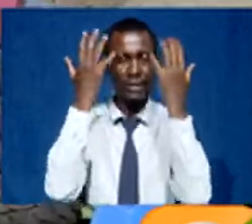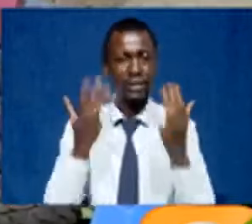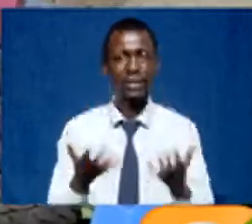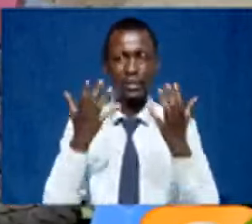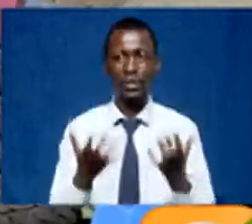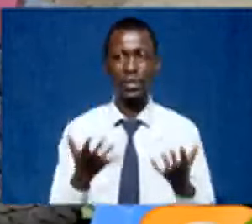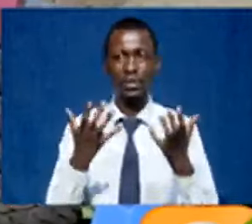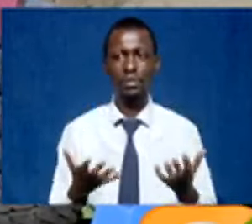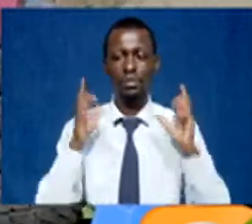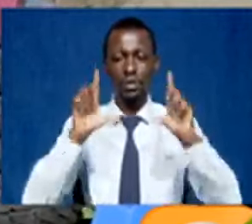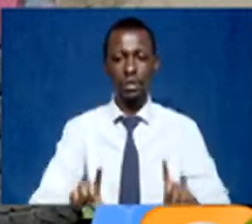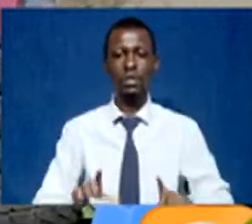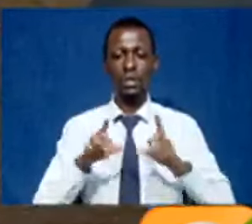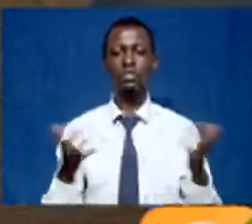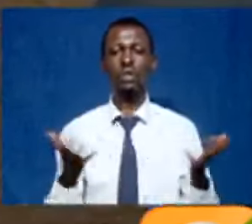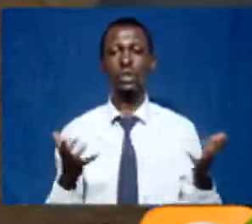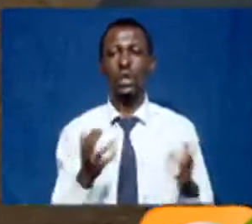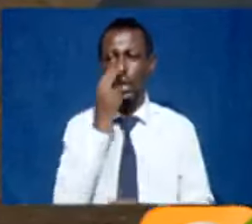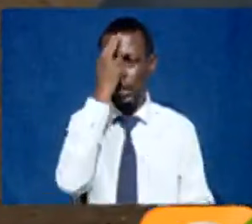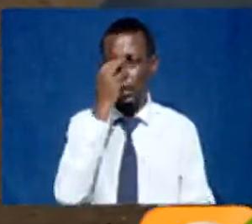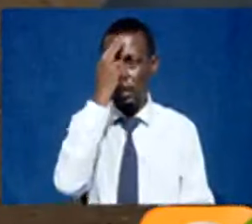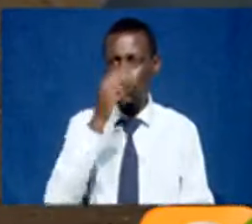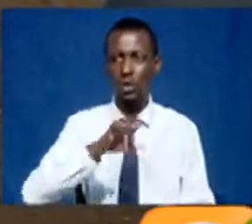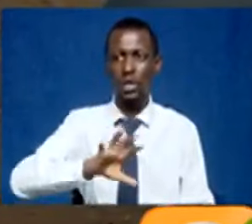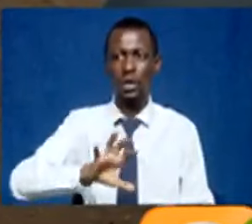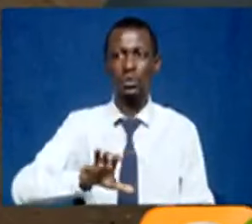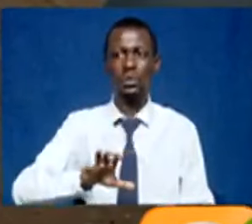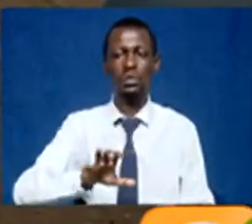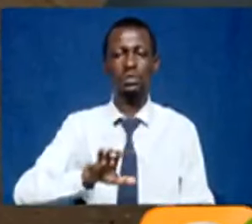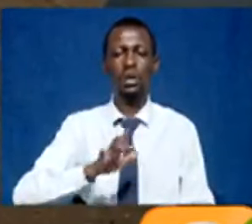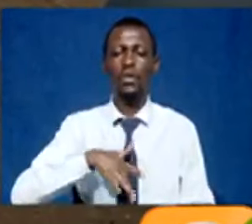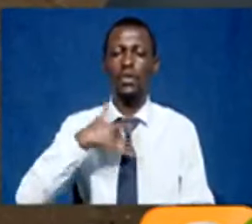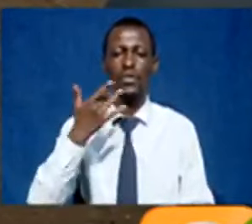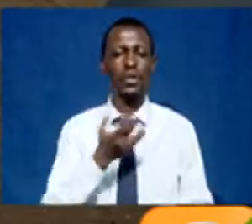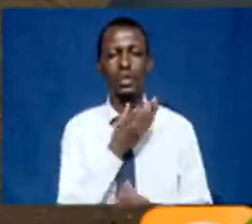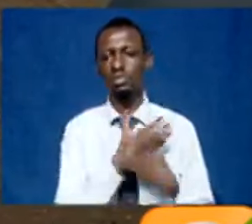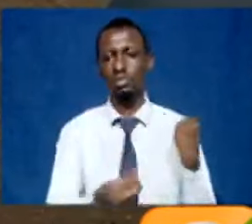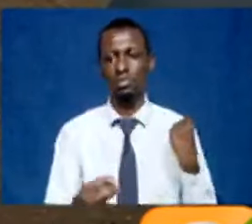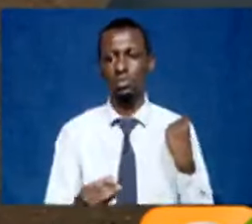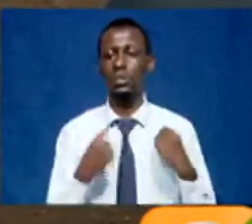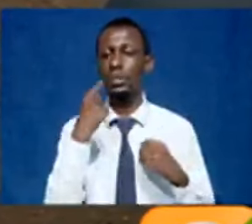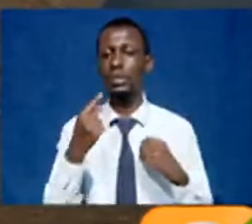who resides in Narok County, is frustrated and calling for well-wishers to assist him